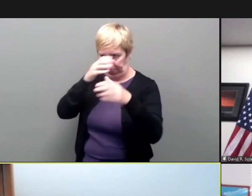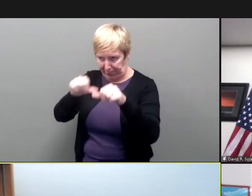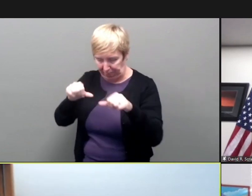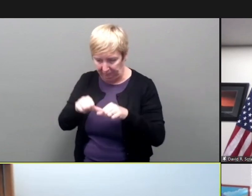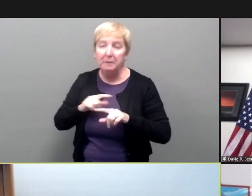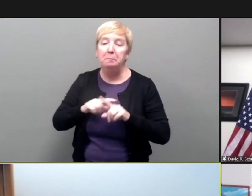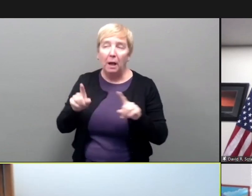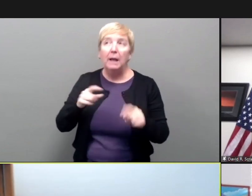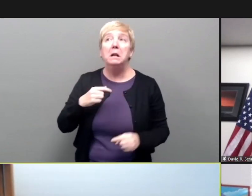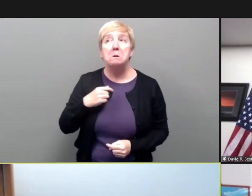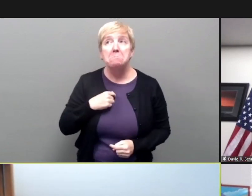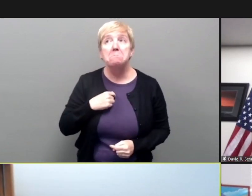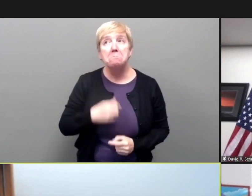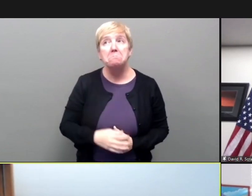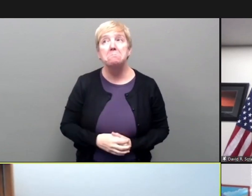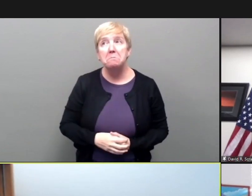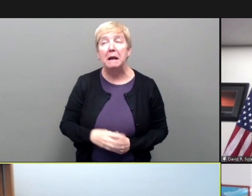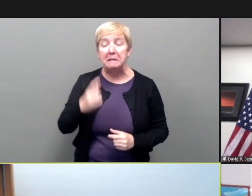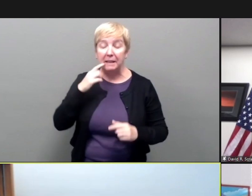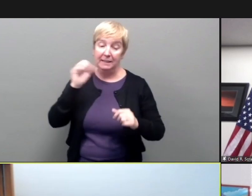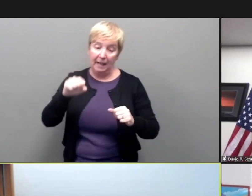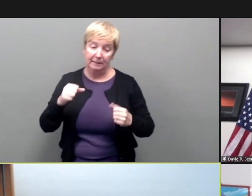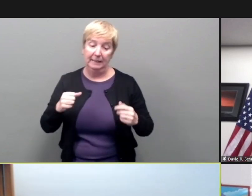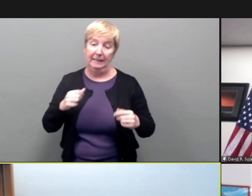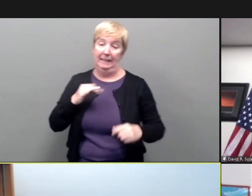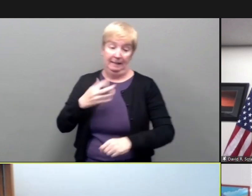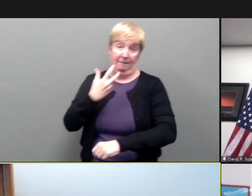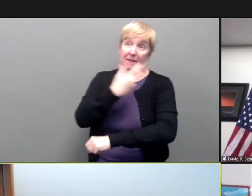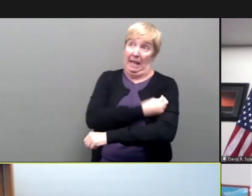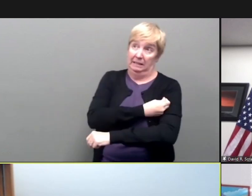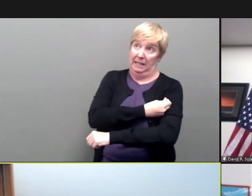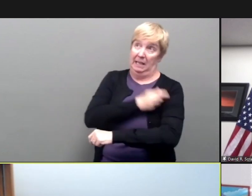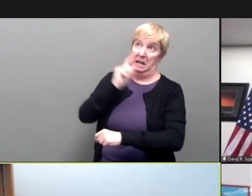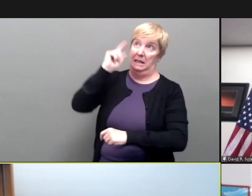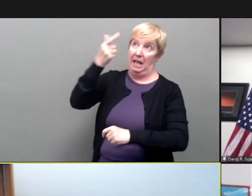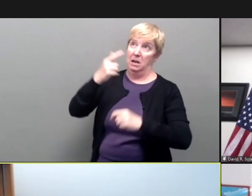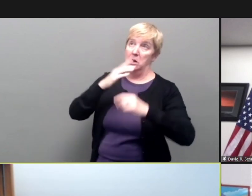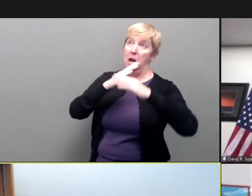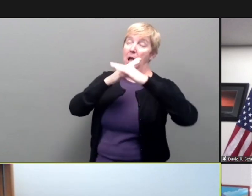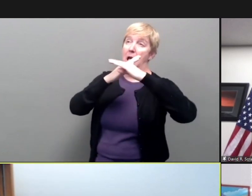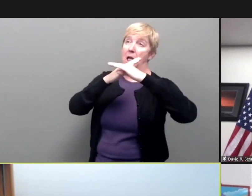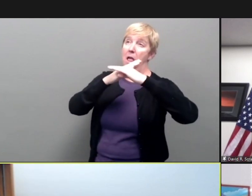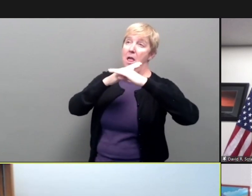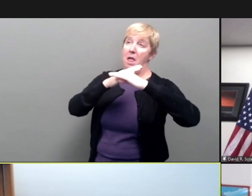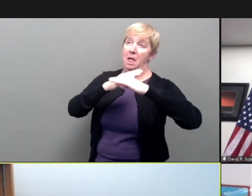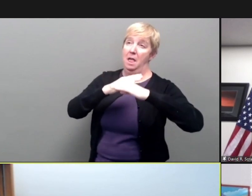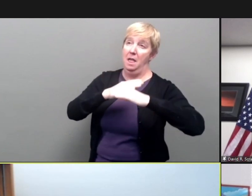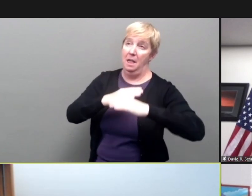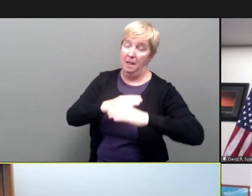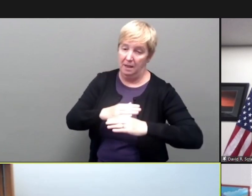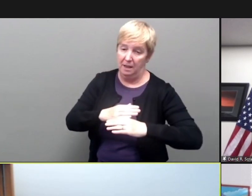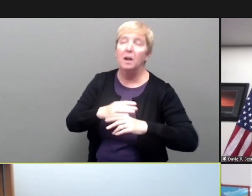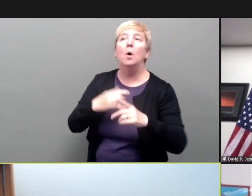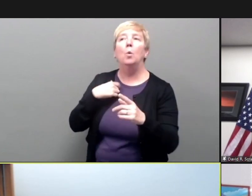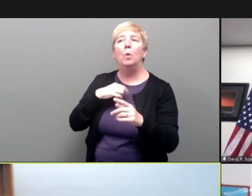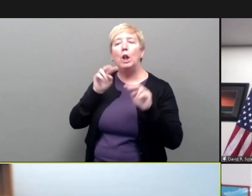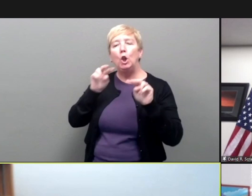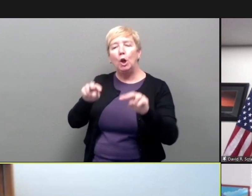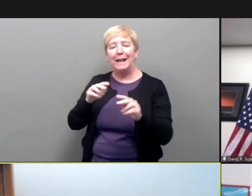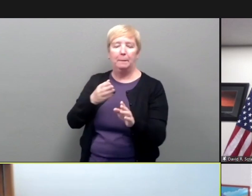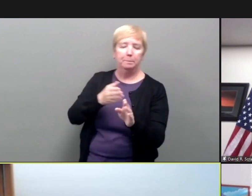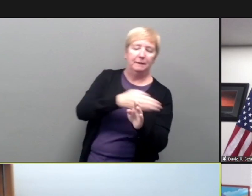that waning vaccine efficacy, when you look at pre and post